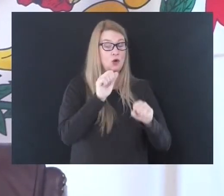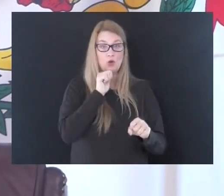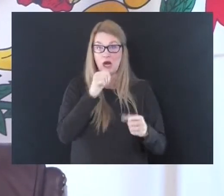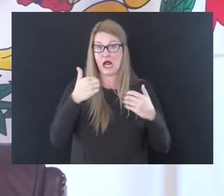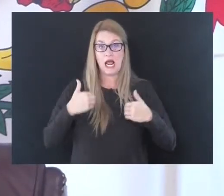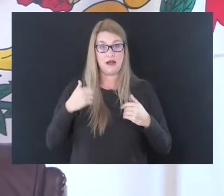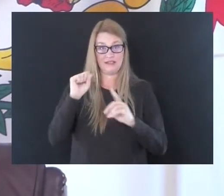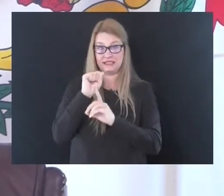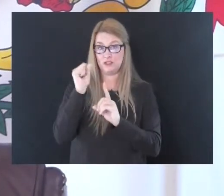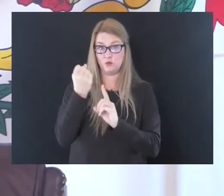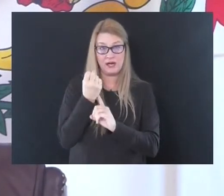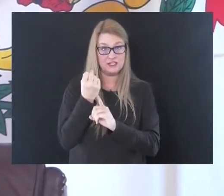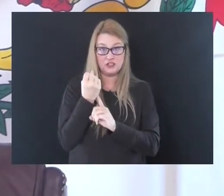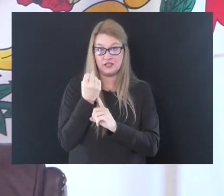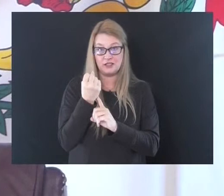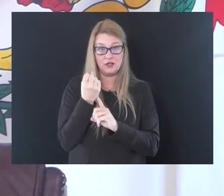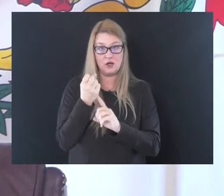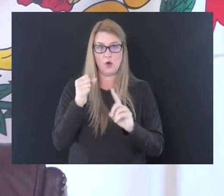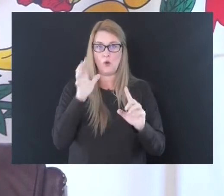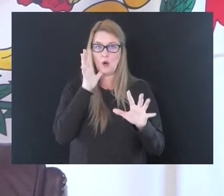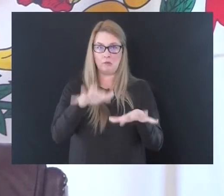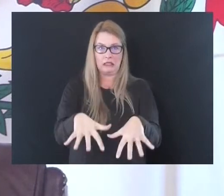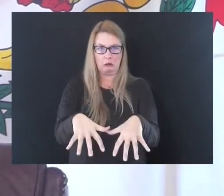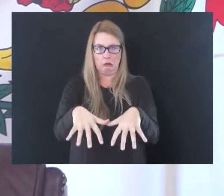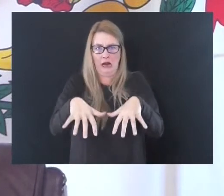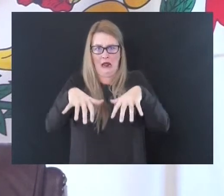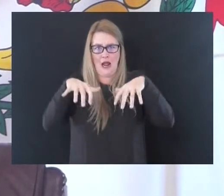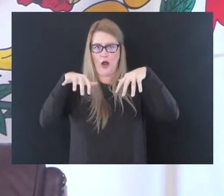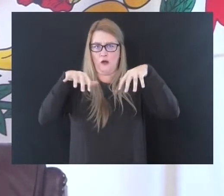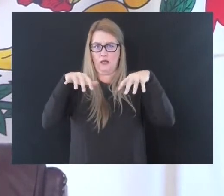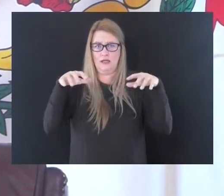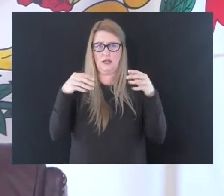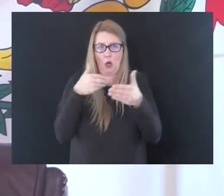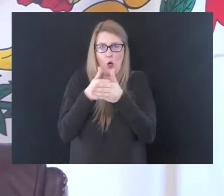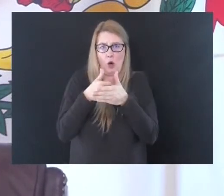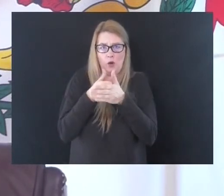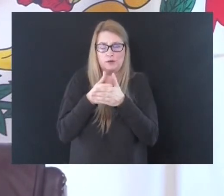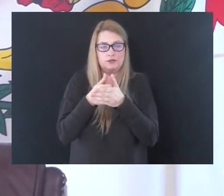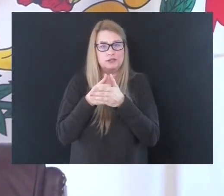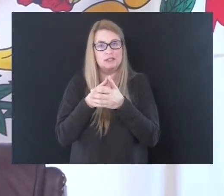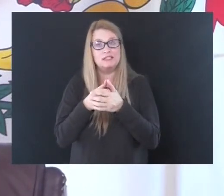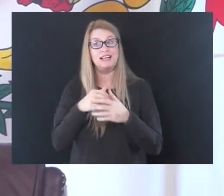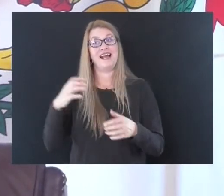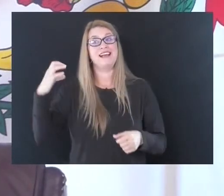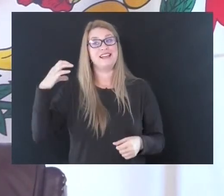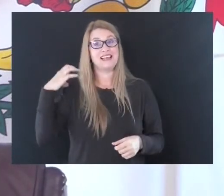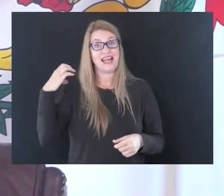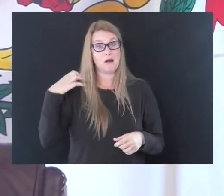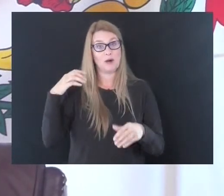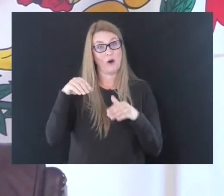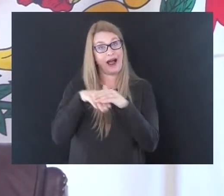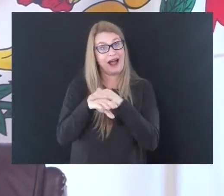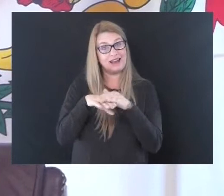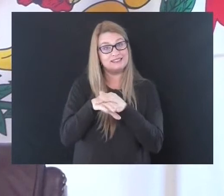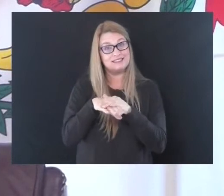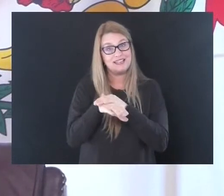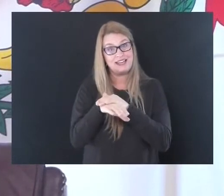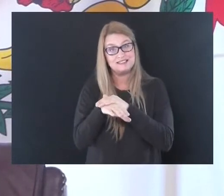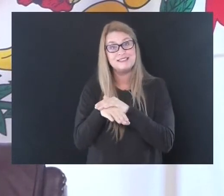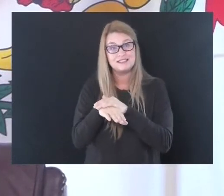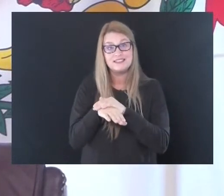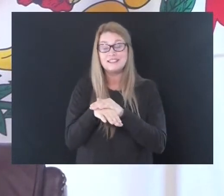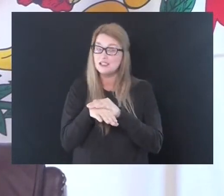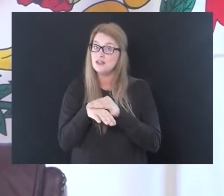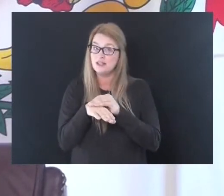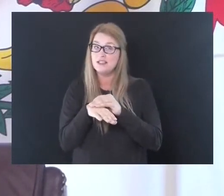situation to where we're going to be crowded and whatever. And Capitol access is going to, the other part of your question is